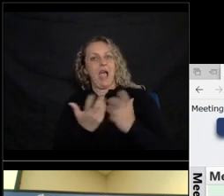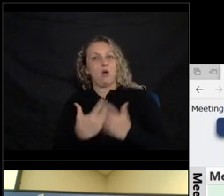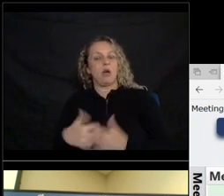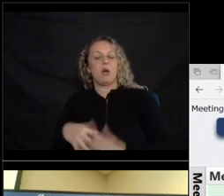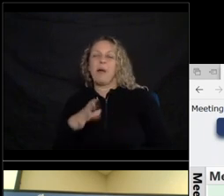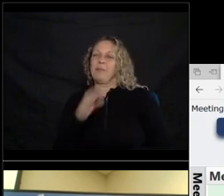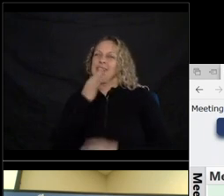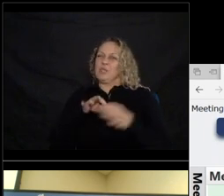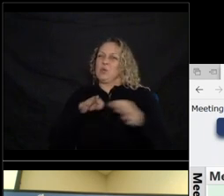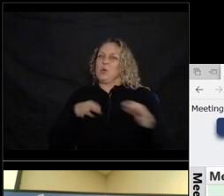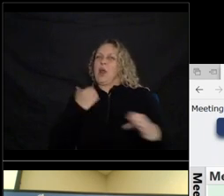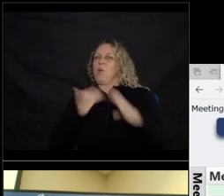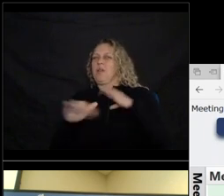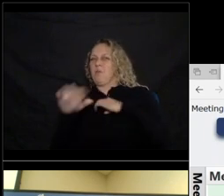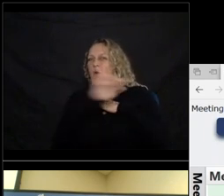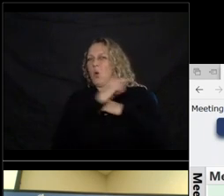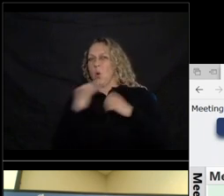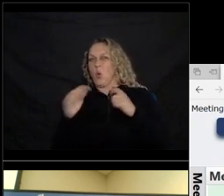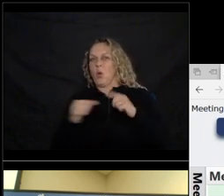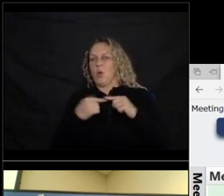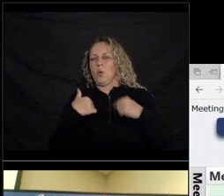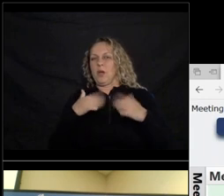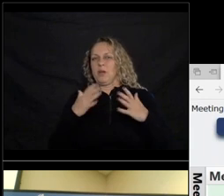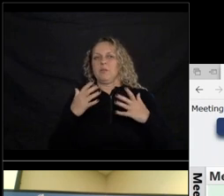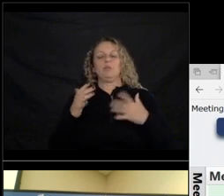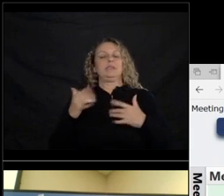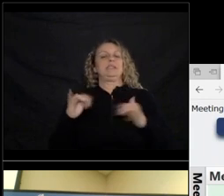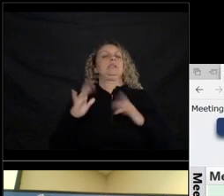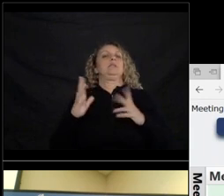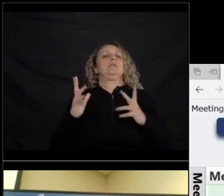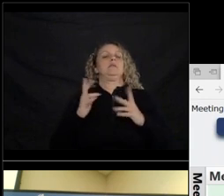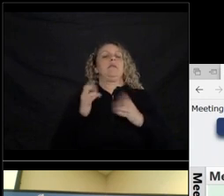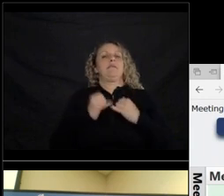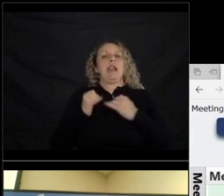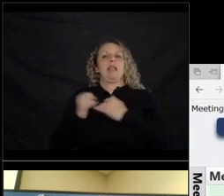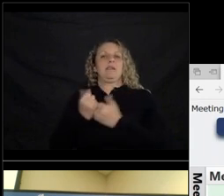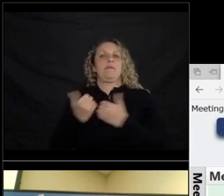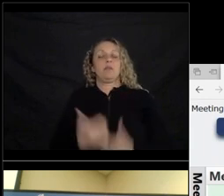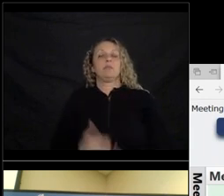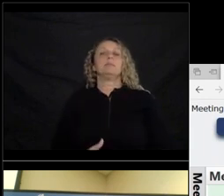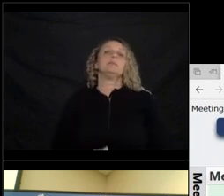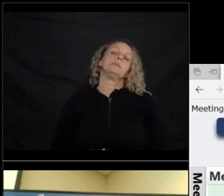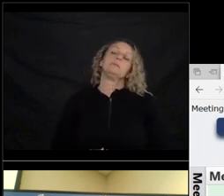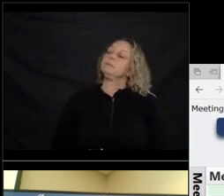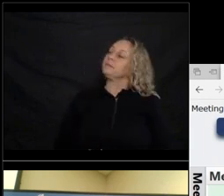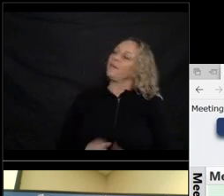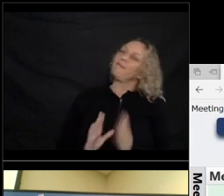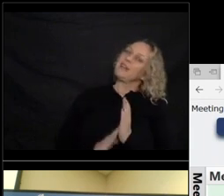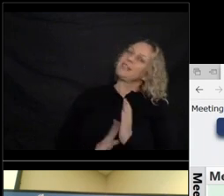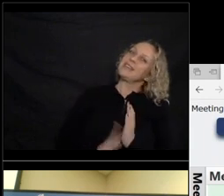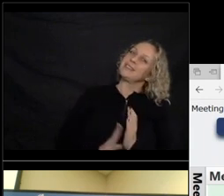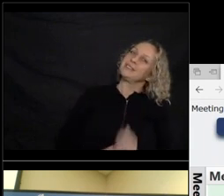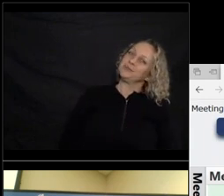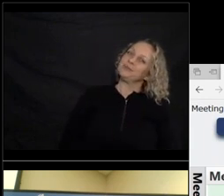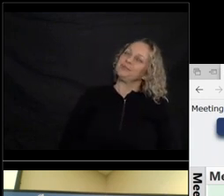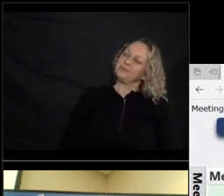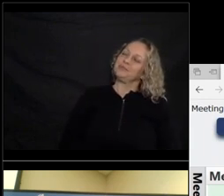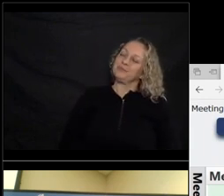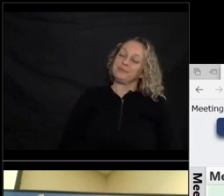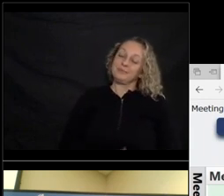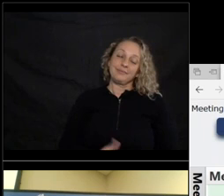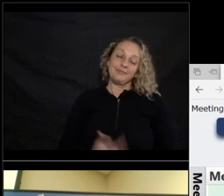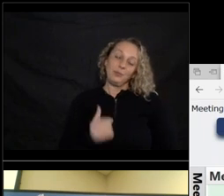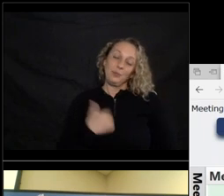sooner, actually. I'll email you all once we're still finalizing it. That's fantastic. Yeah, we're